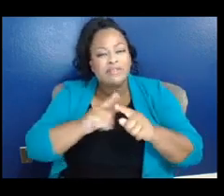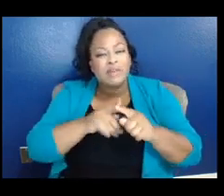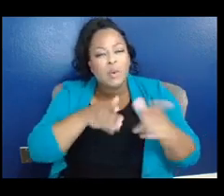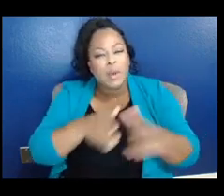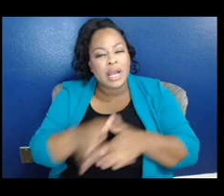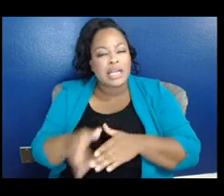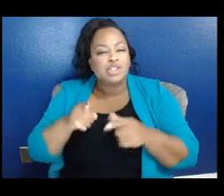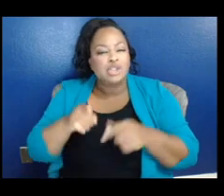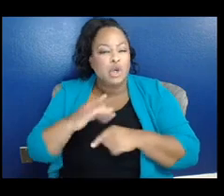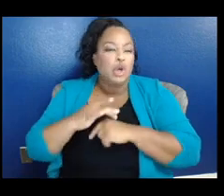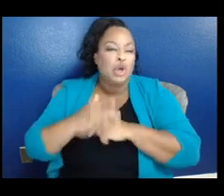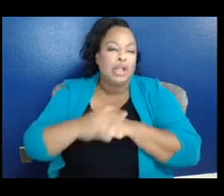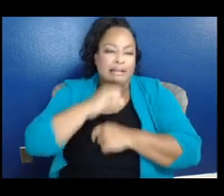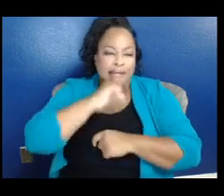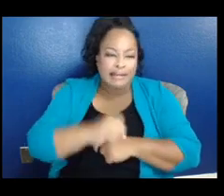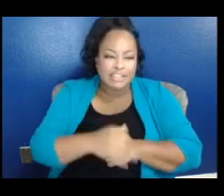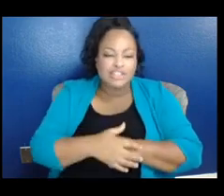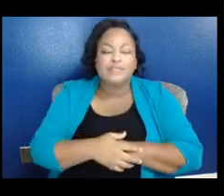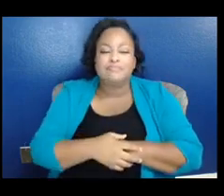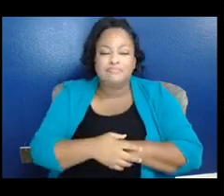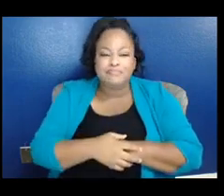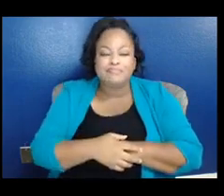in different ways at earlier ages.